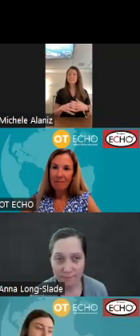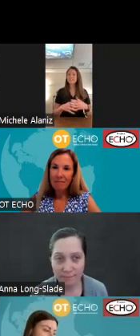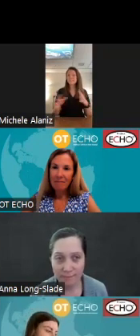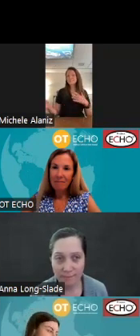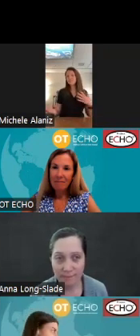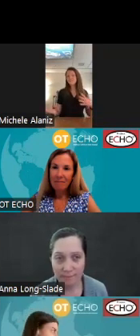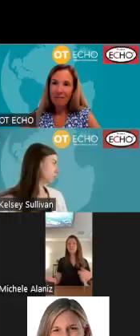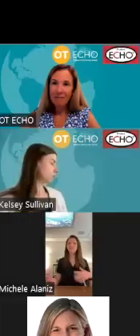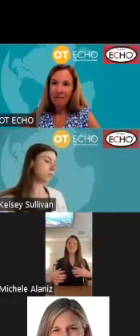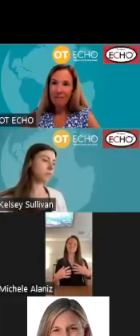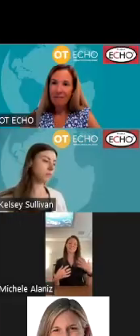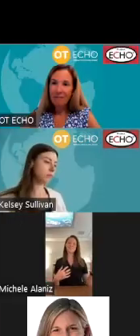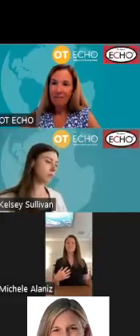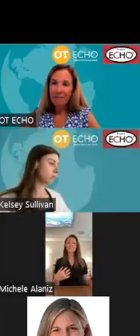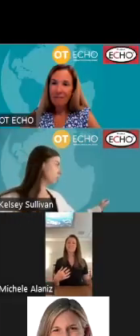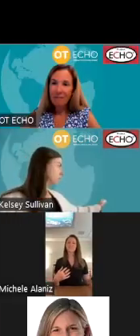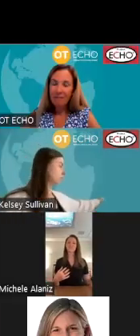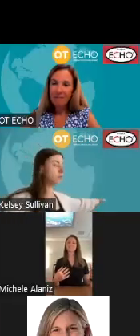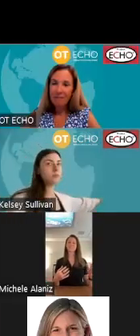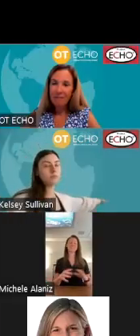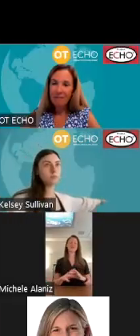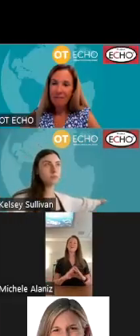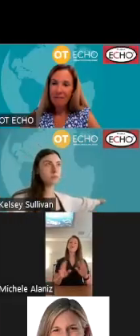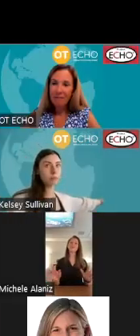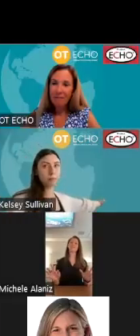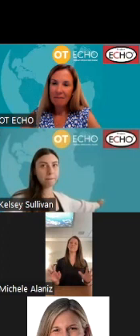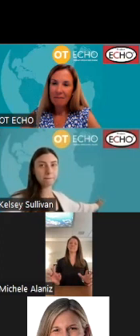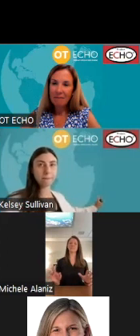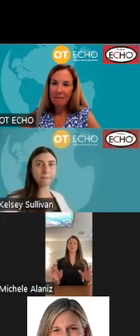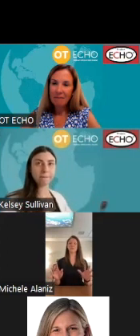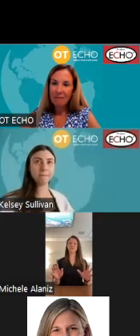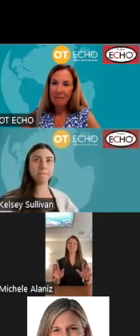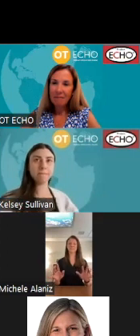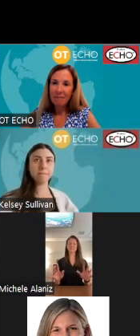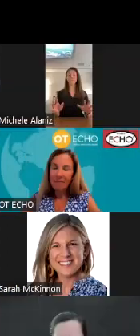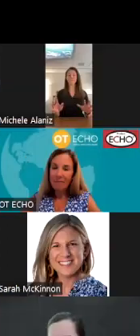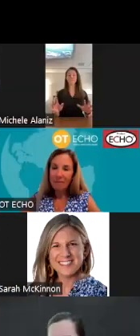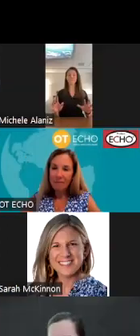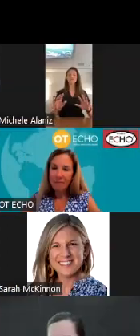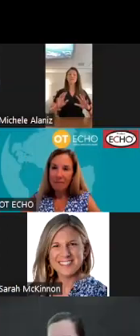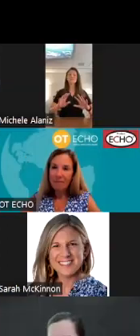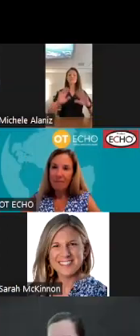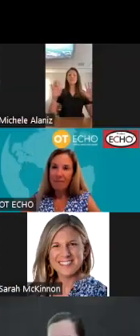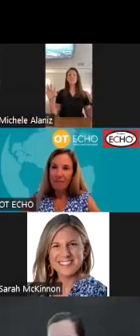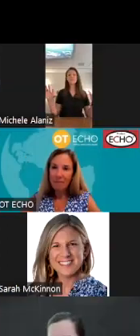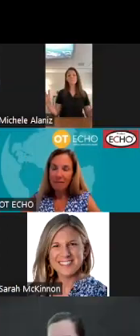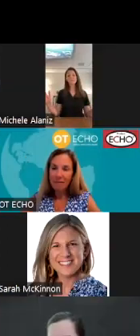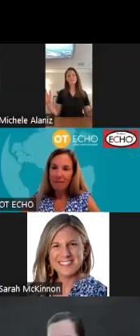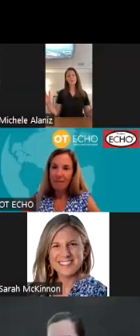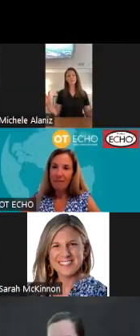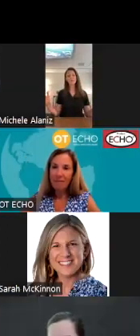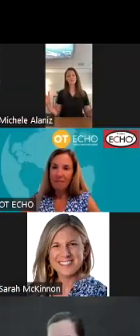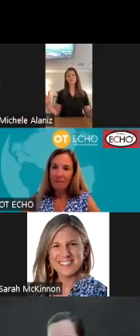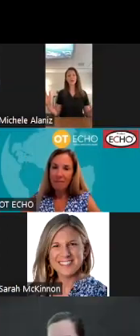work, tending to our garden, taking care of our leisure activities. All of those things require executive function. So it's a very